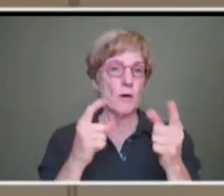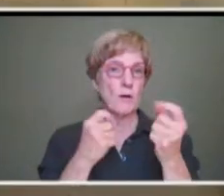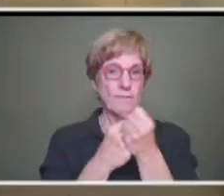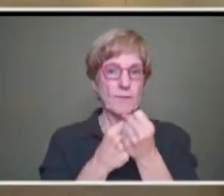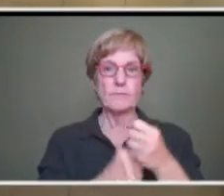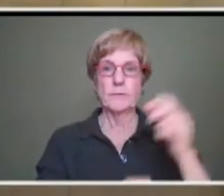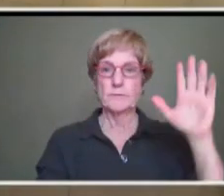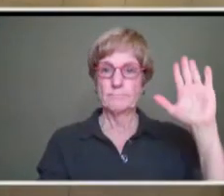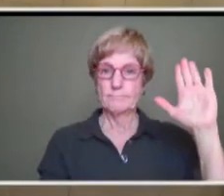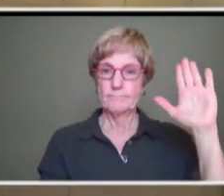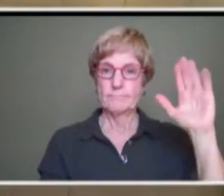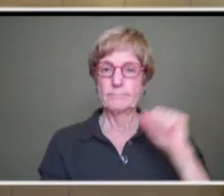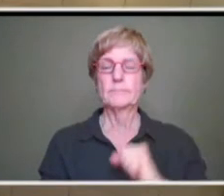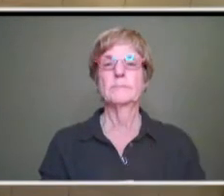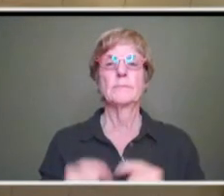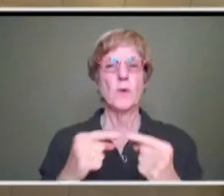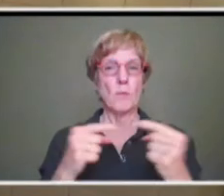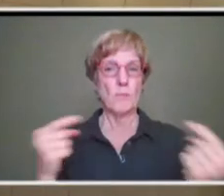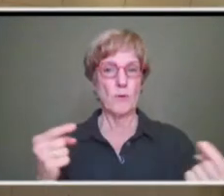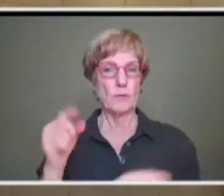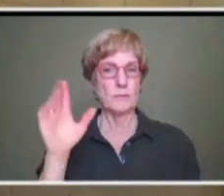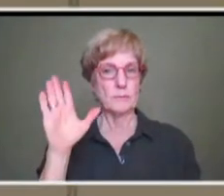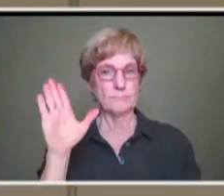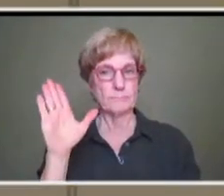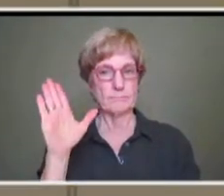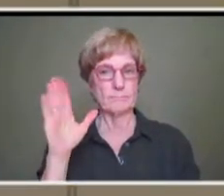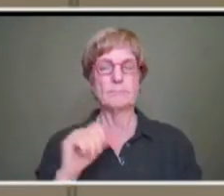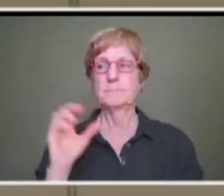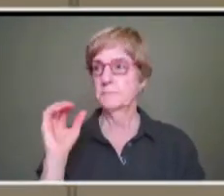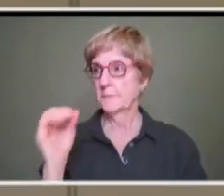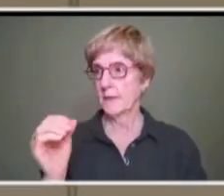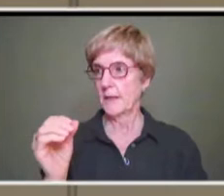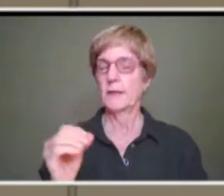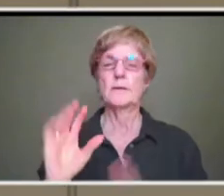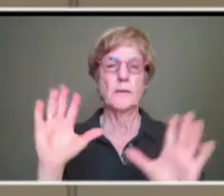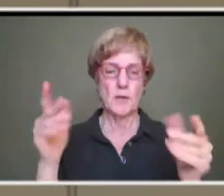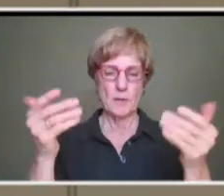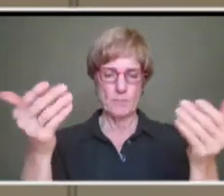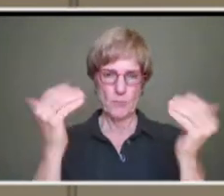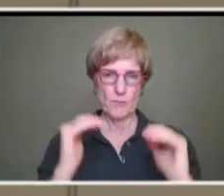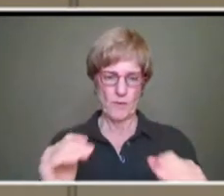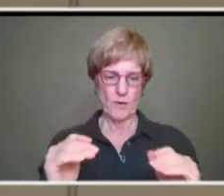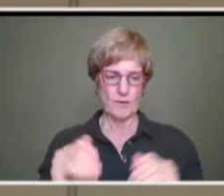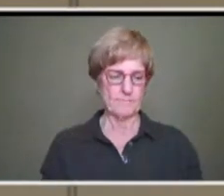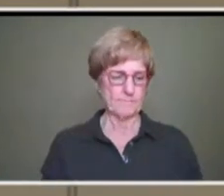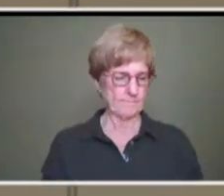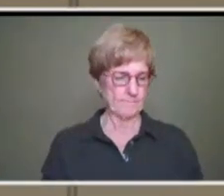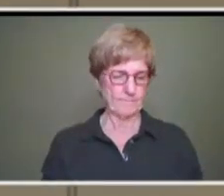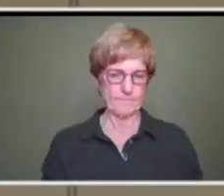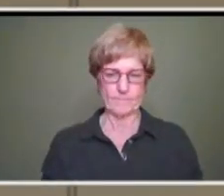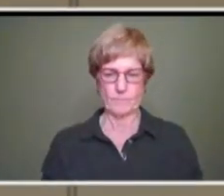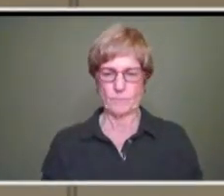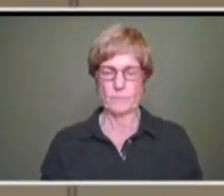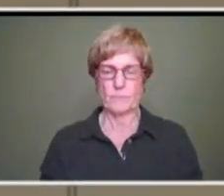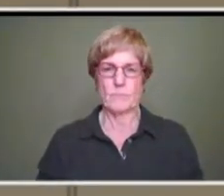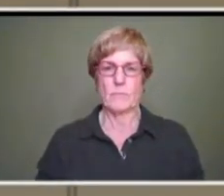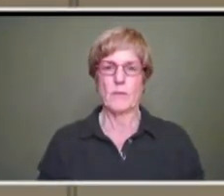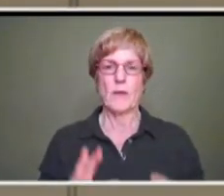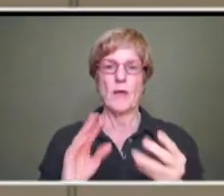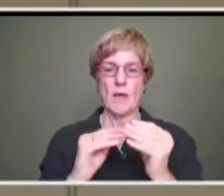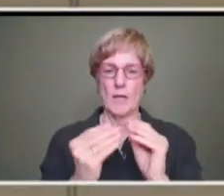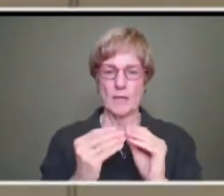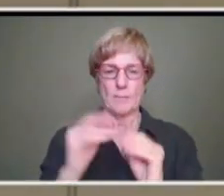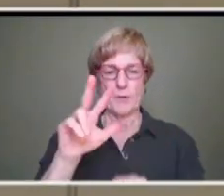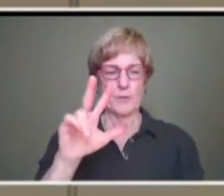aye aye um all opposed raise your hand seeing none we move on thank you very much move on to agenda item number